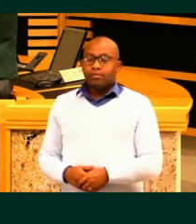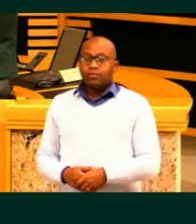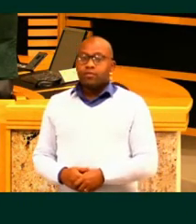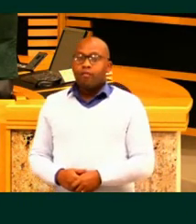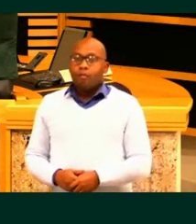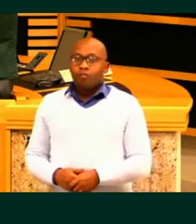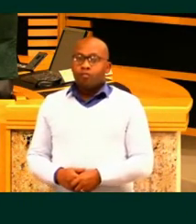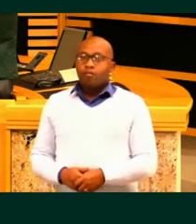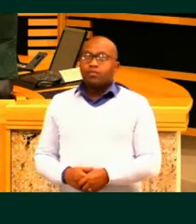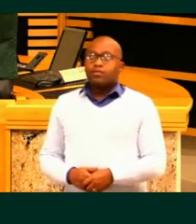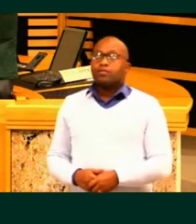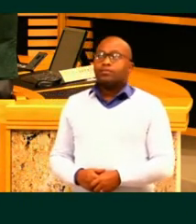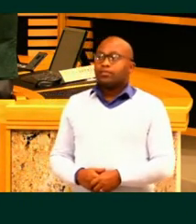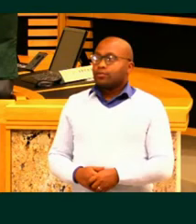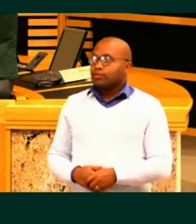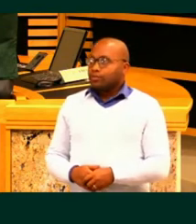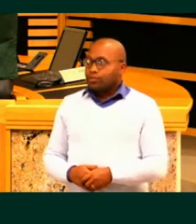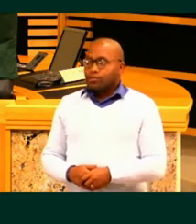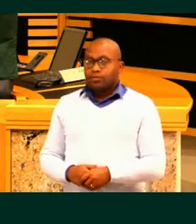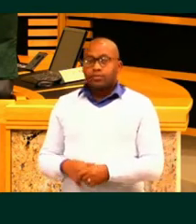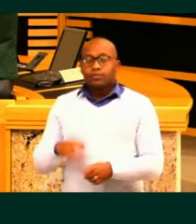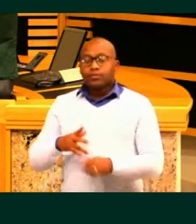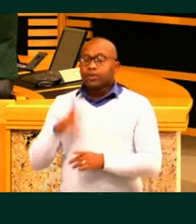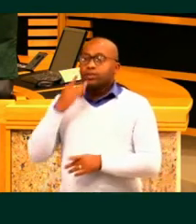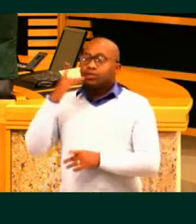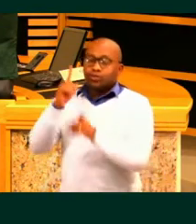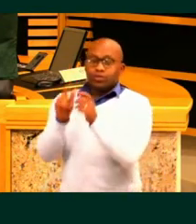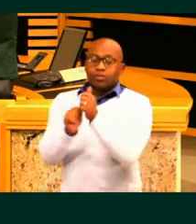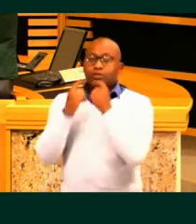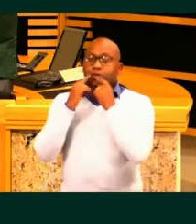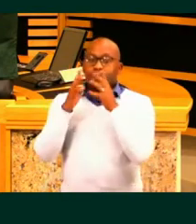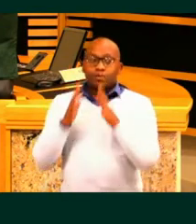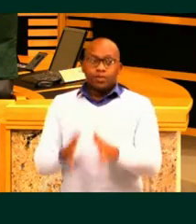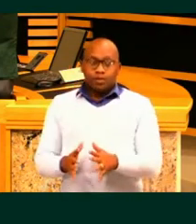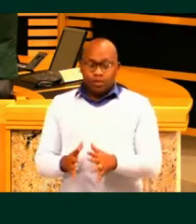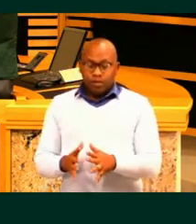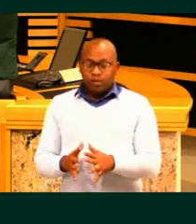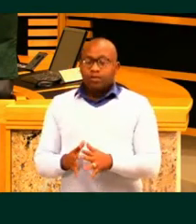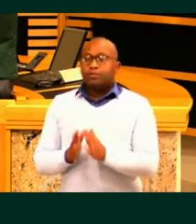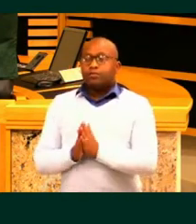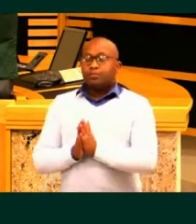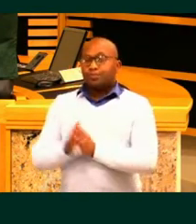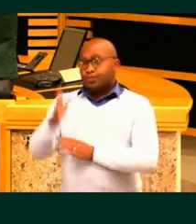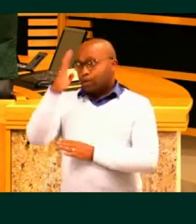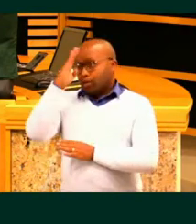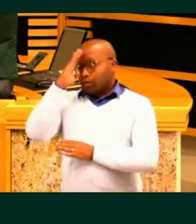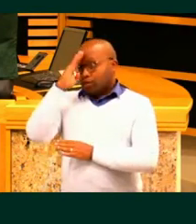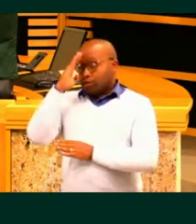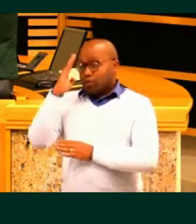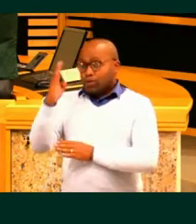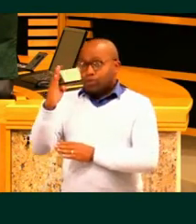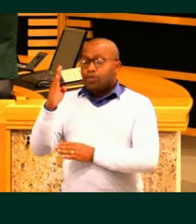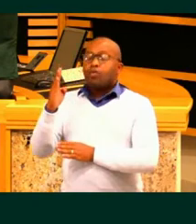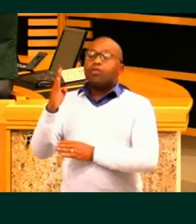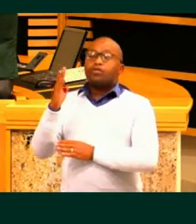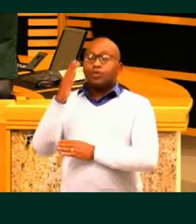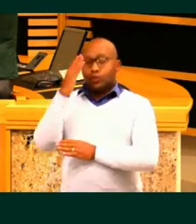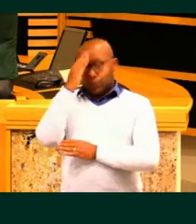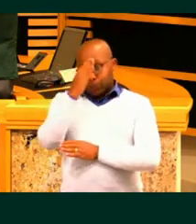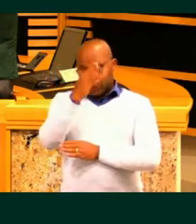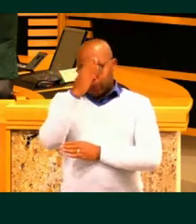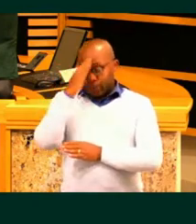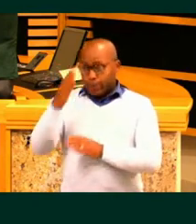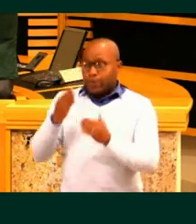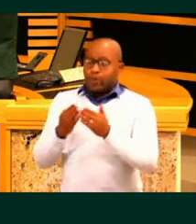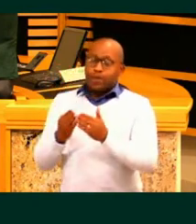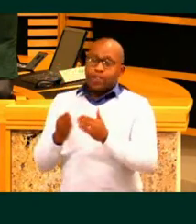you uh thanks uh Deputy speaker uh good afternoon to you uh good afternoon to The Honorable members